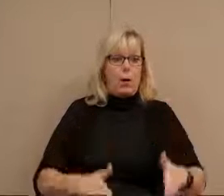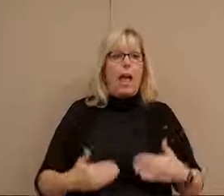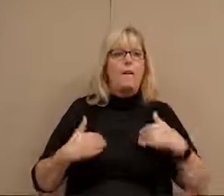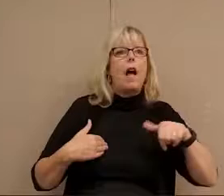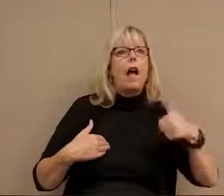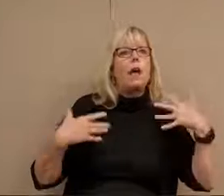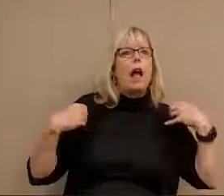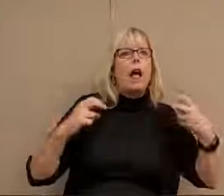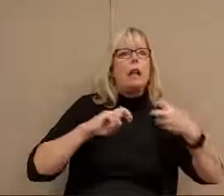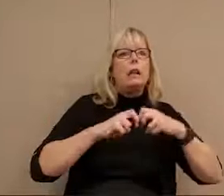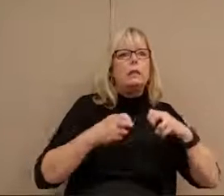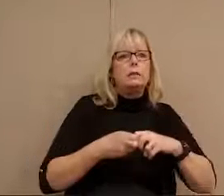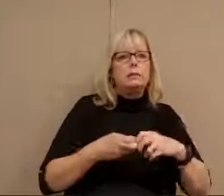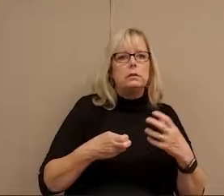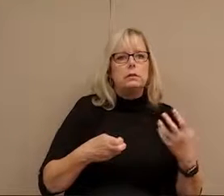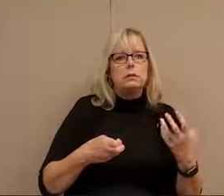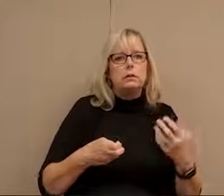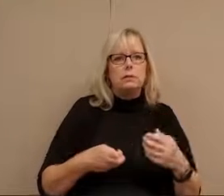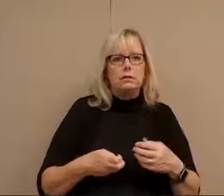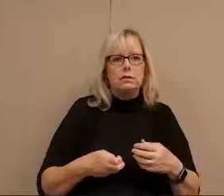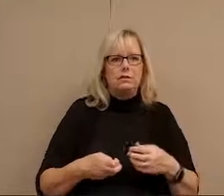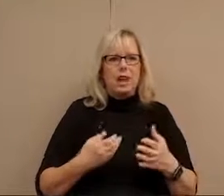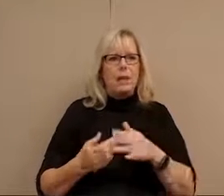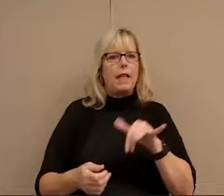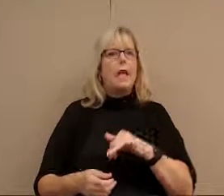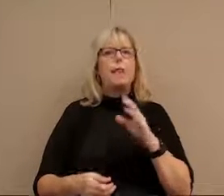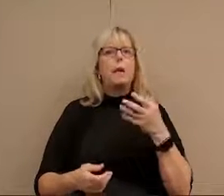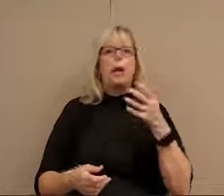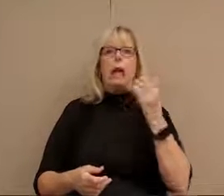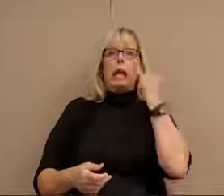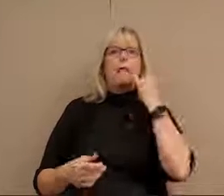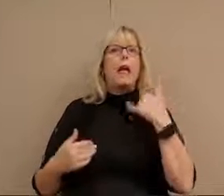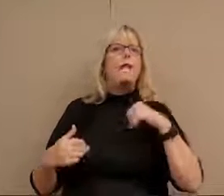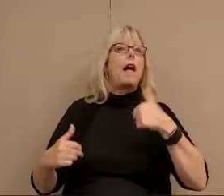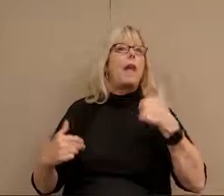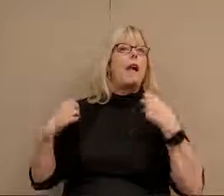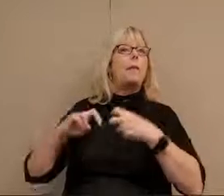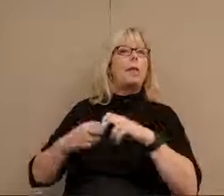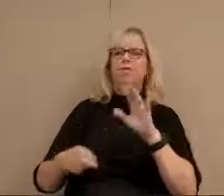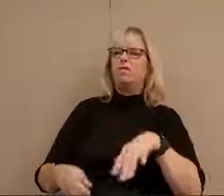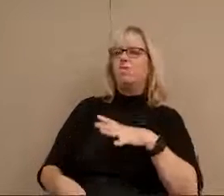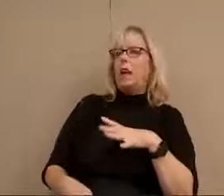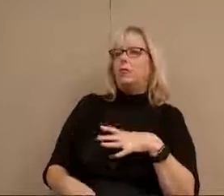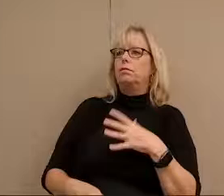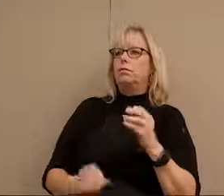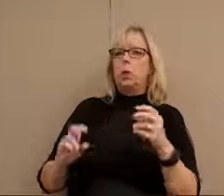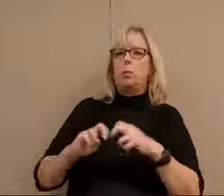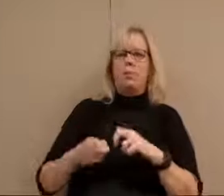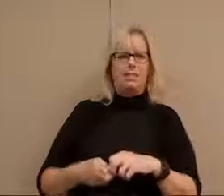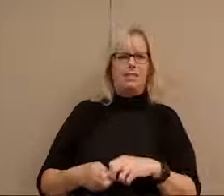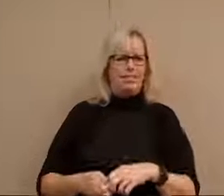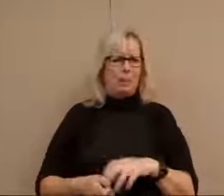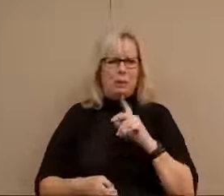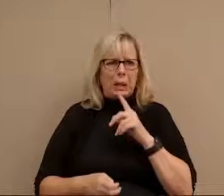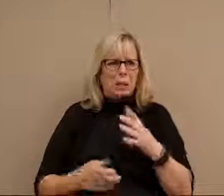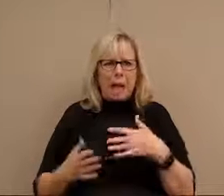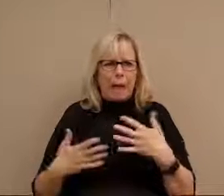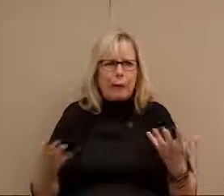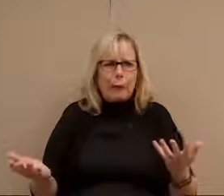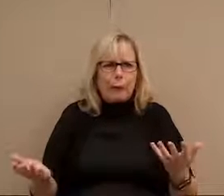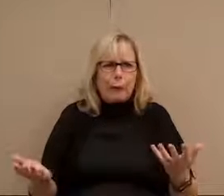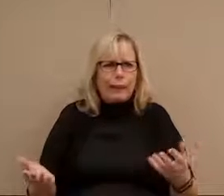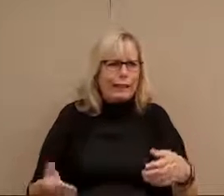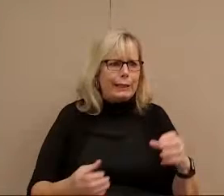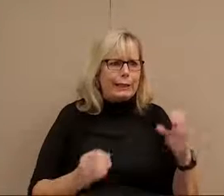conditions? Almost as if that rationalizes the situation, which, does it really make a difference? I